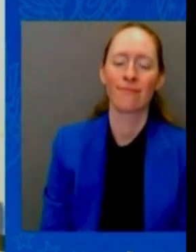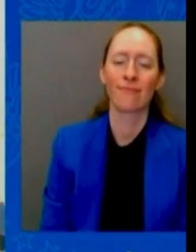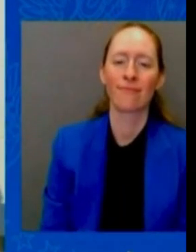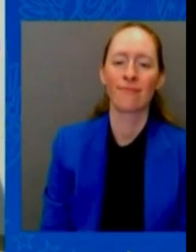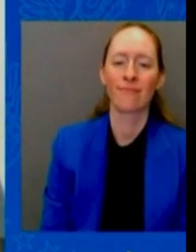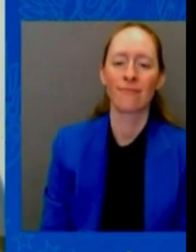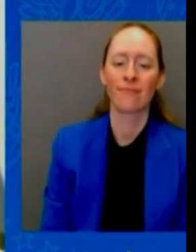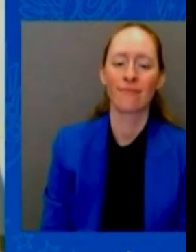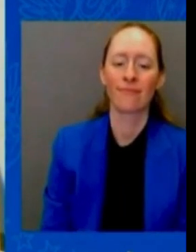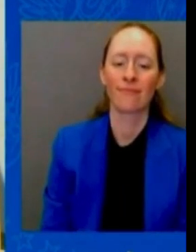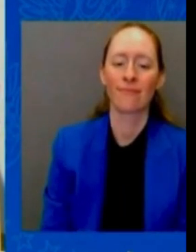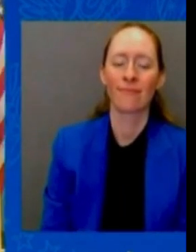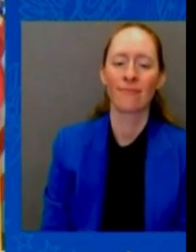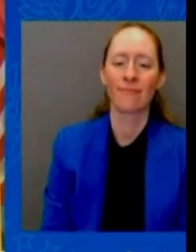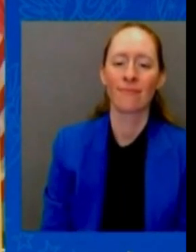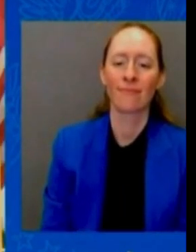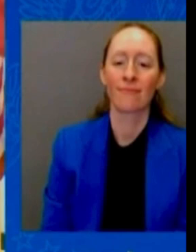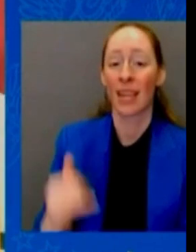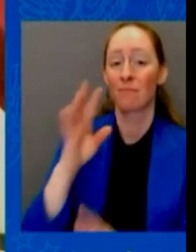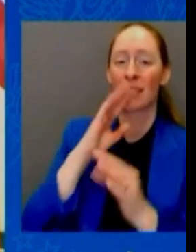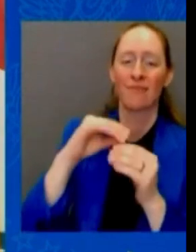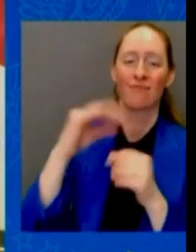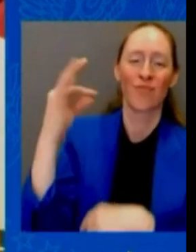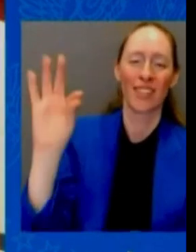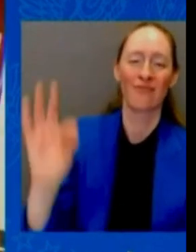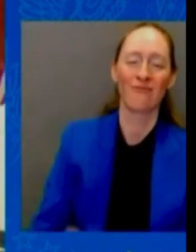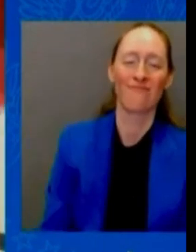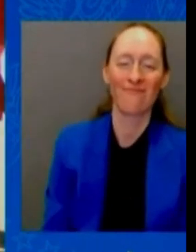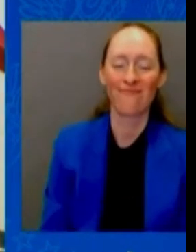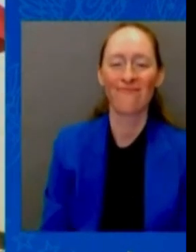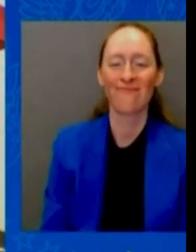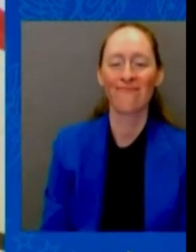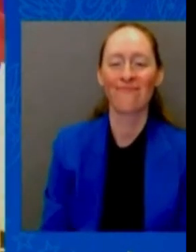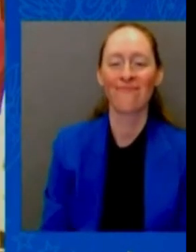car cette amitié est enracinée à travers les siècles.